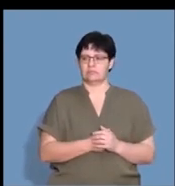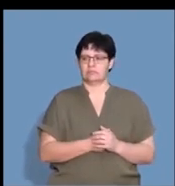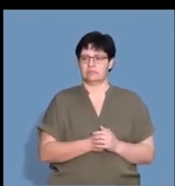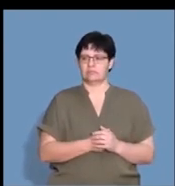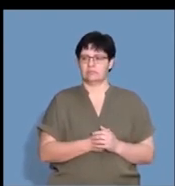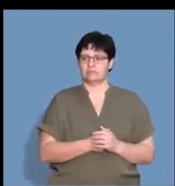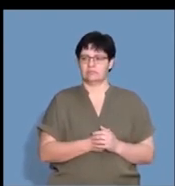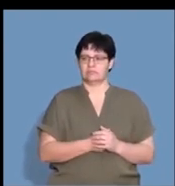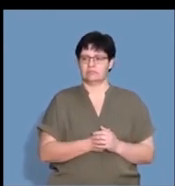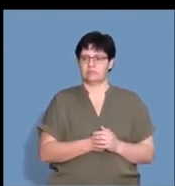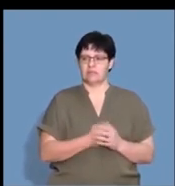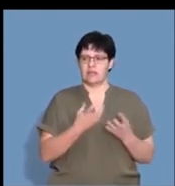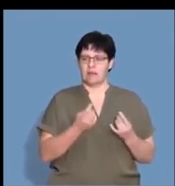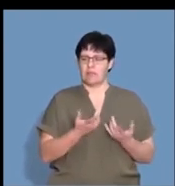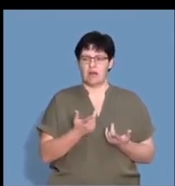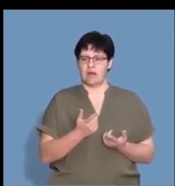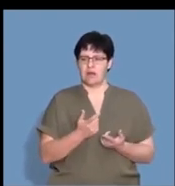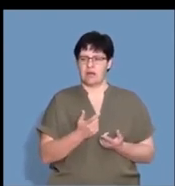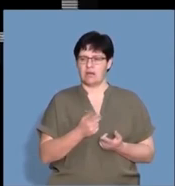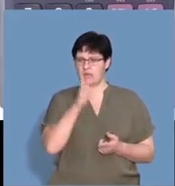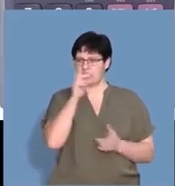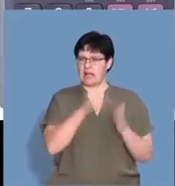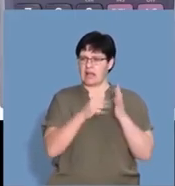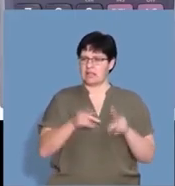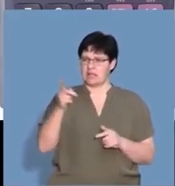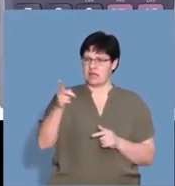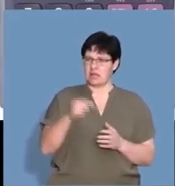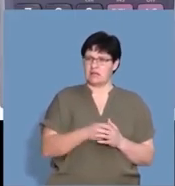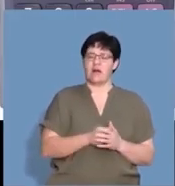I don't remember what that number was. Go back to my calculator.